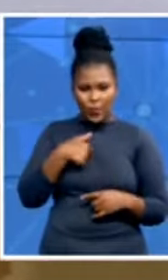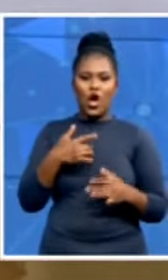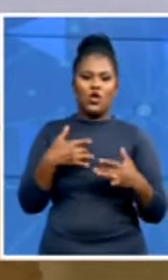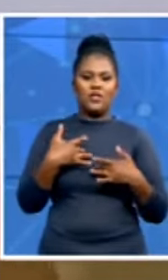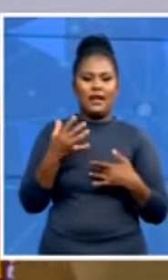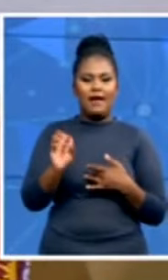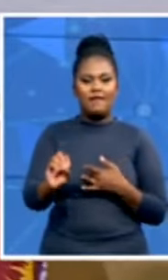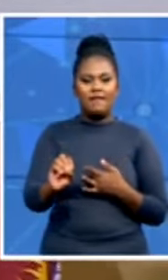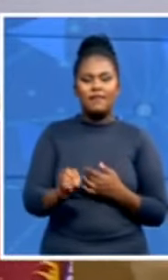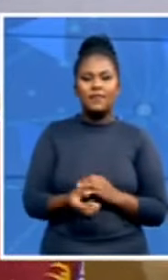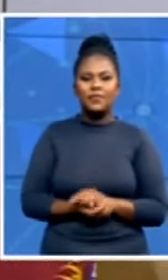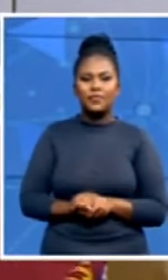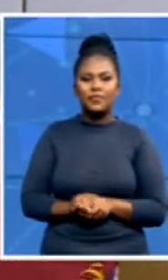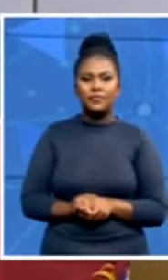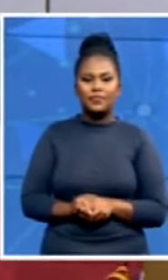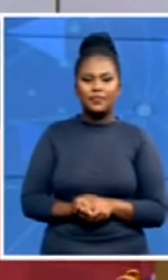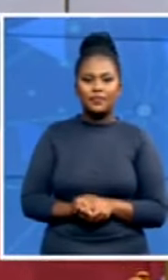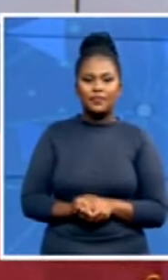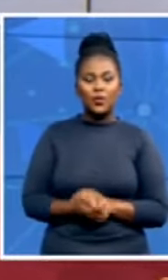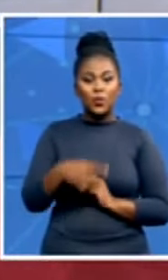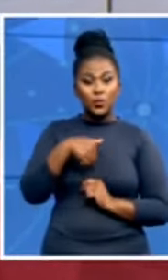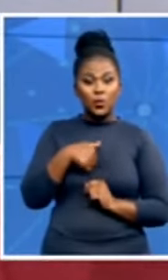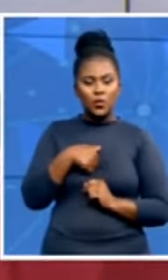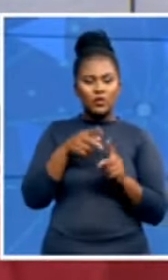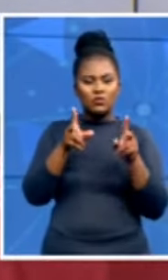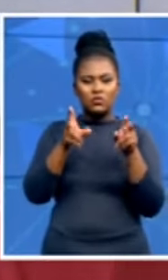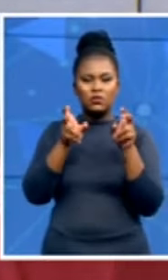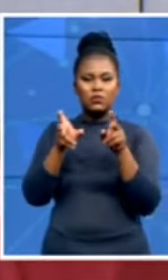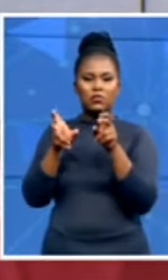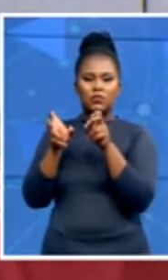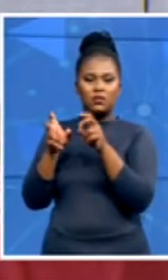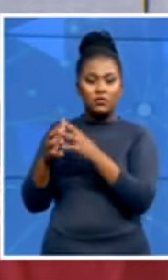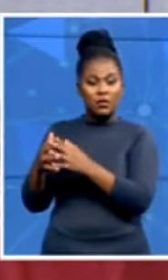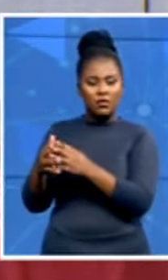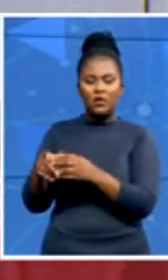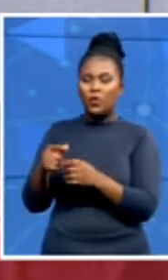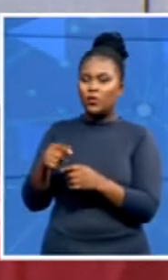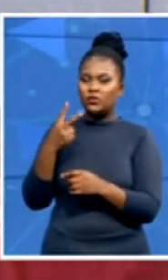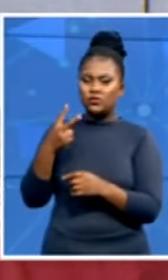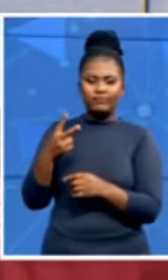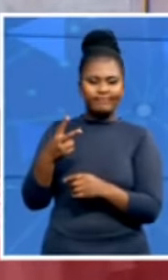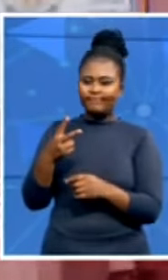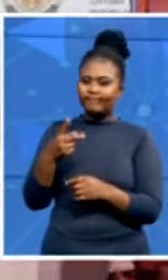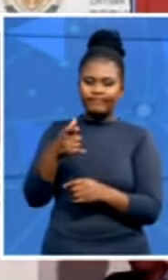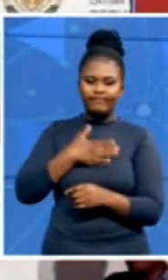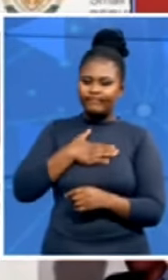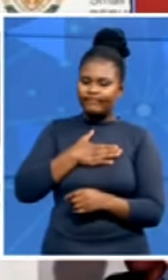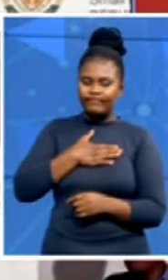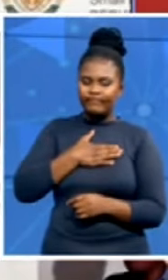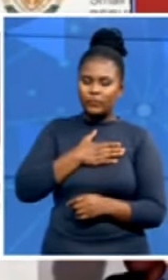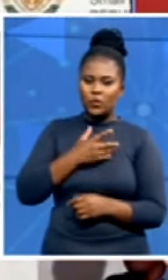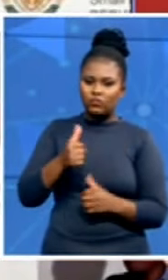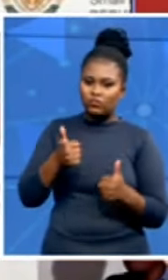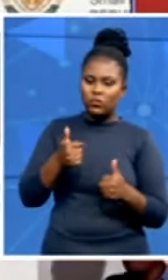we were getting that it's mixed signals. And as I said, even having listened to those colleagues, communicator that is